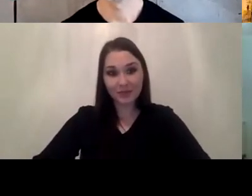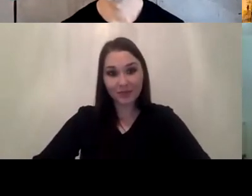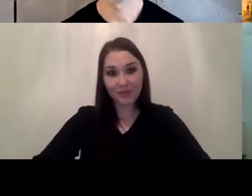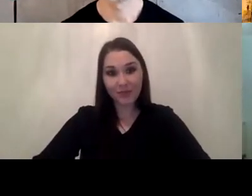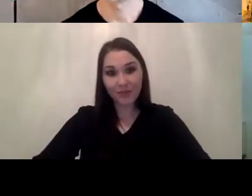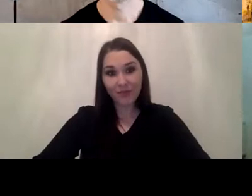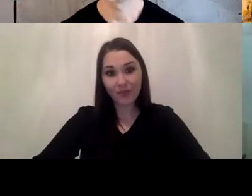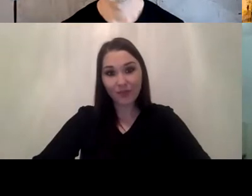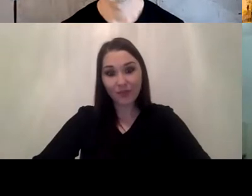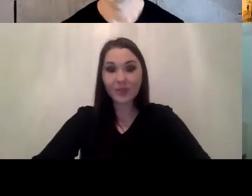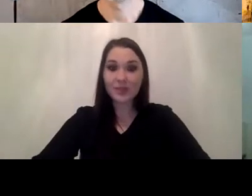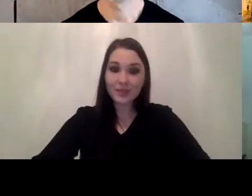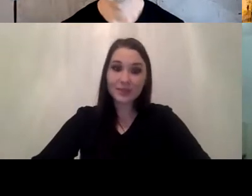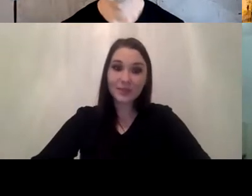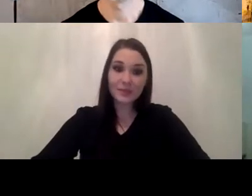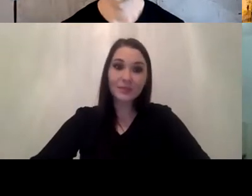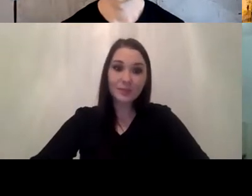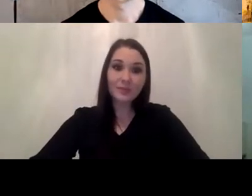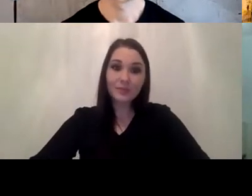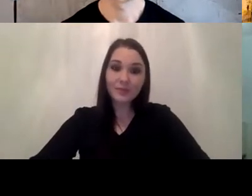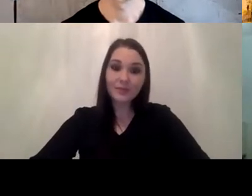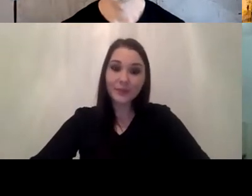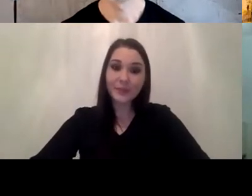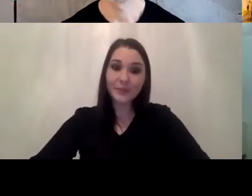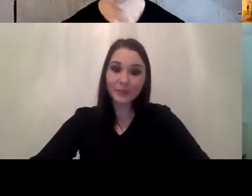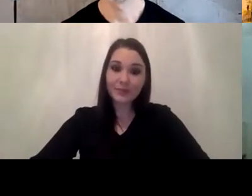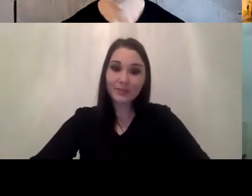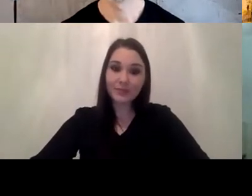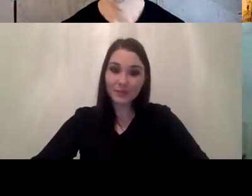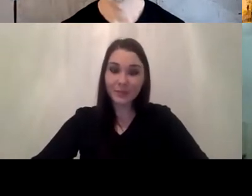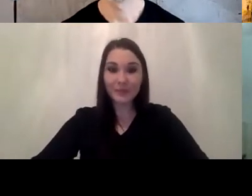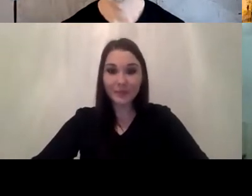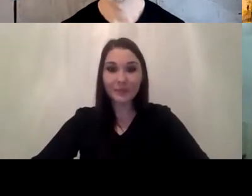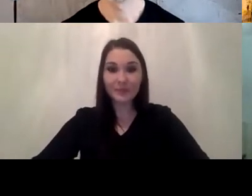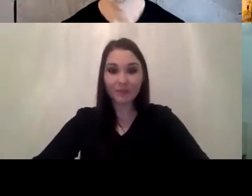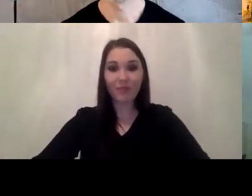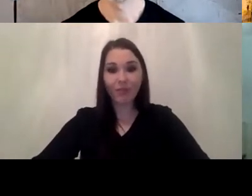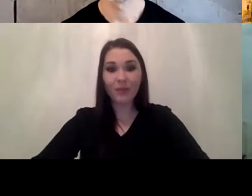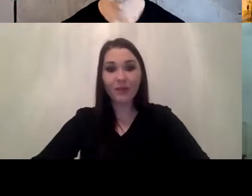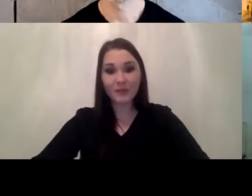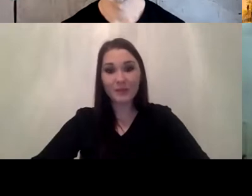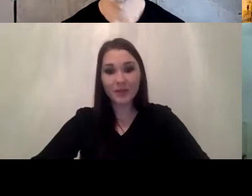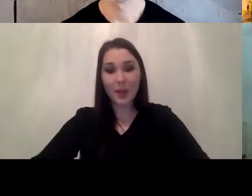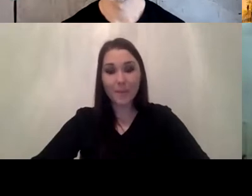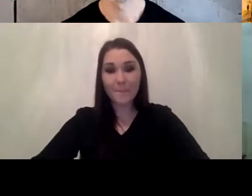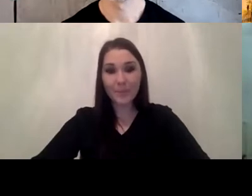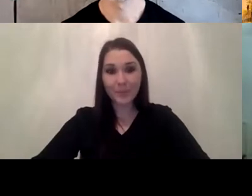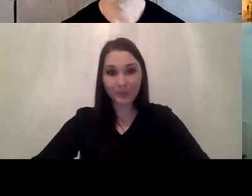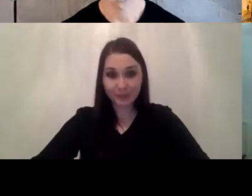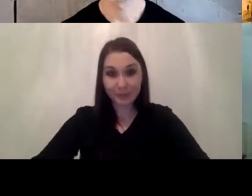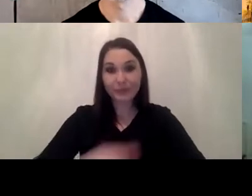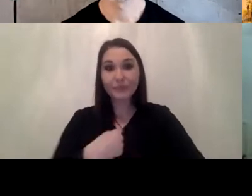Yeah, I'm happy to. Yeah, I think we've really got to, haven't we? You know, it's. I mean, I know there had